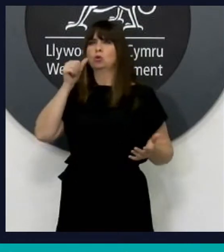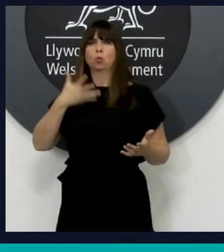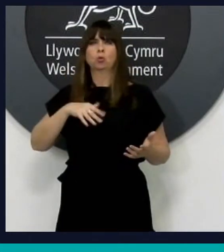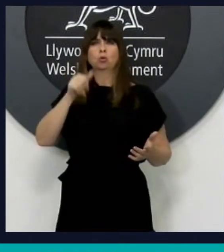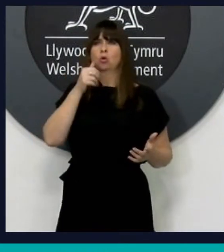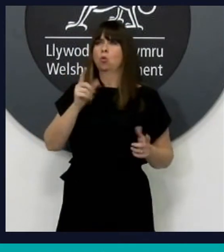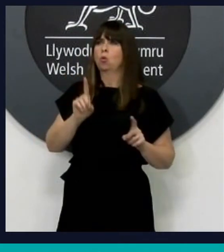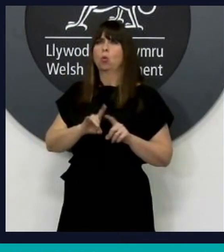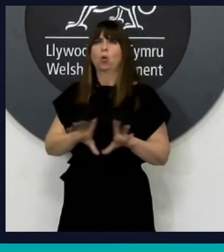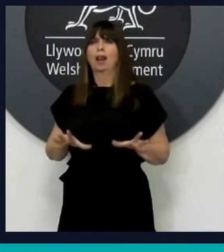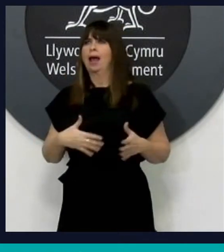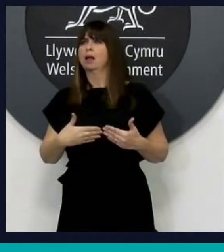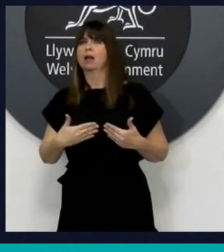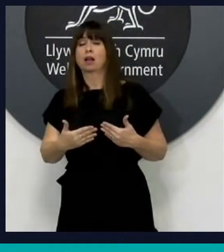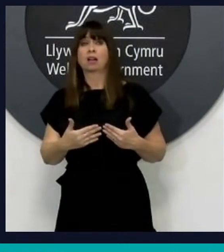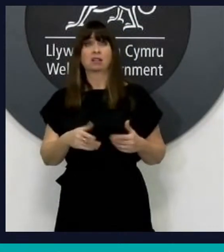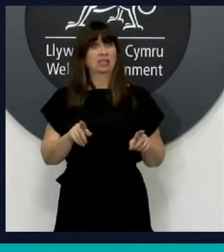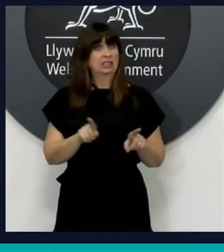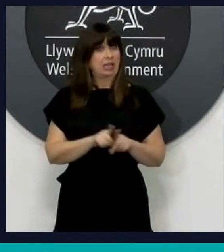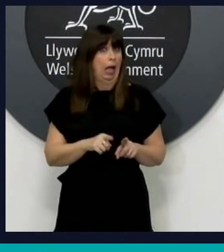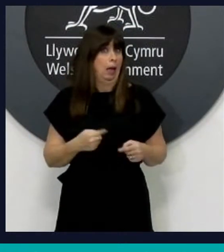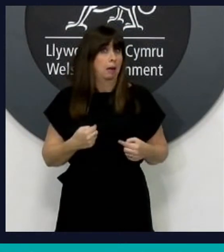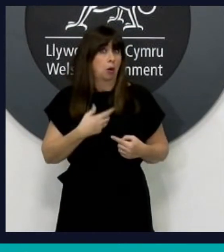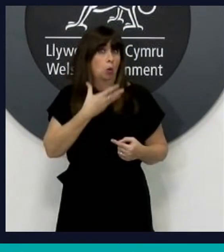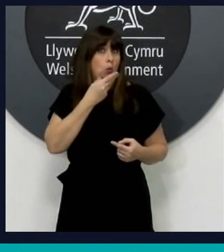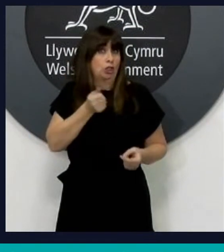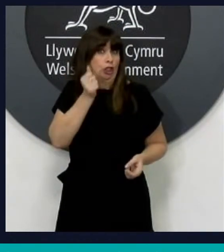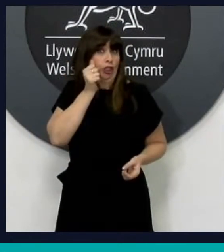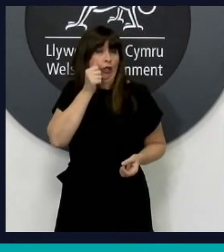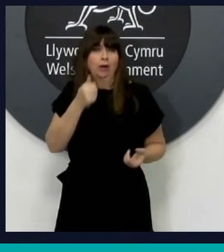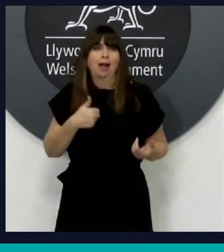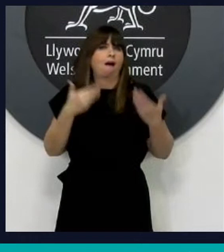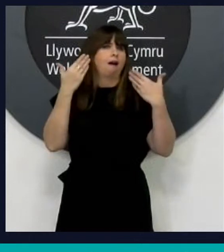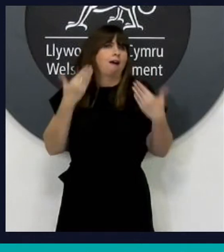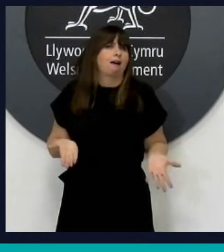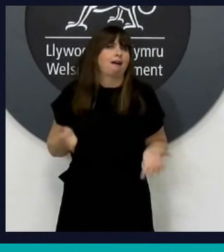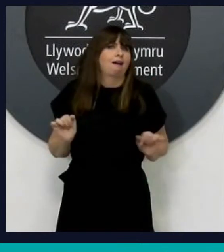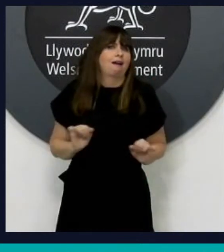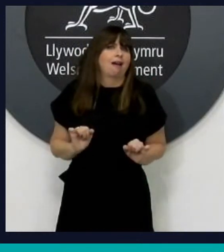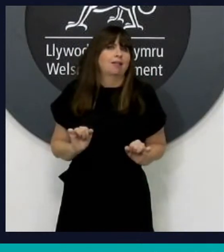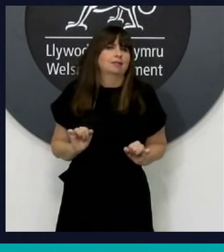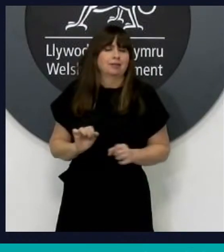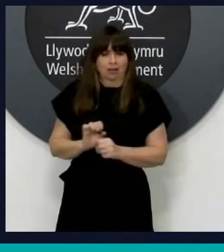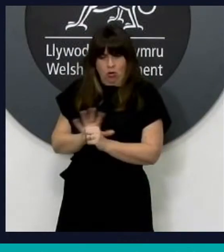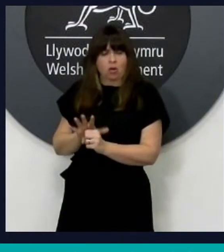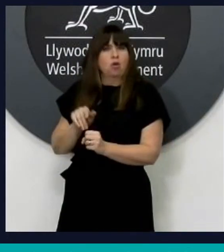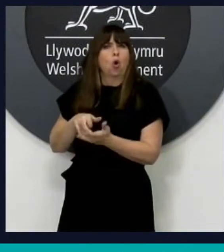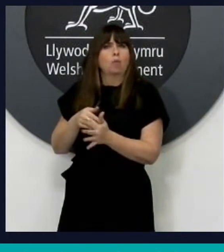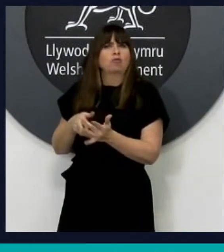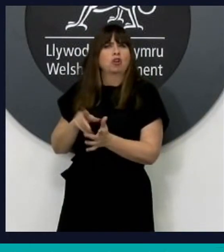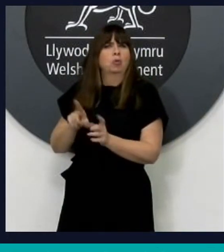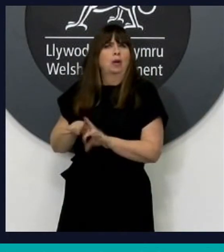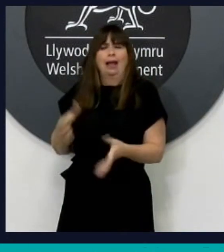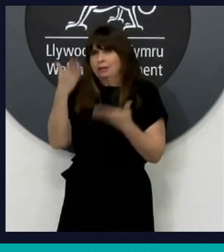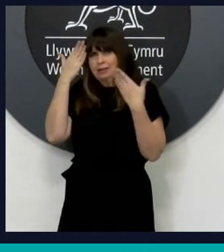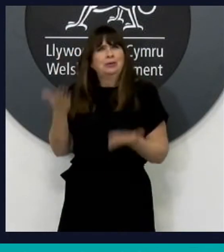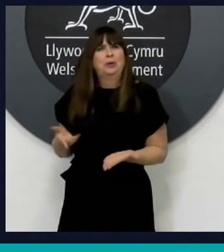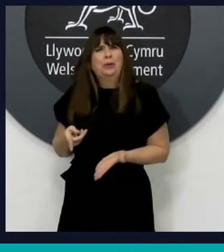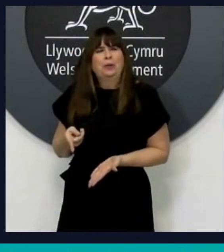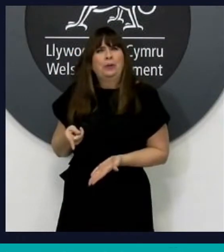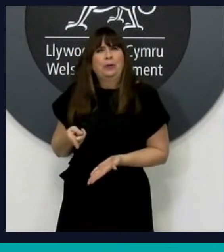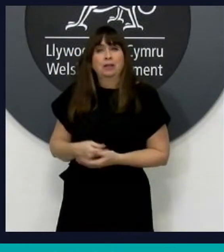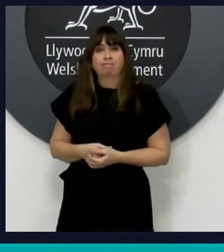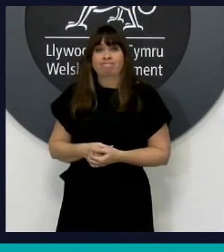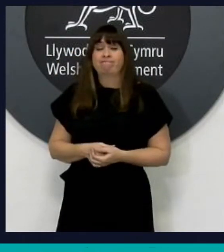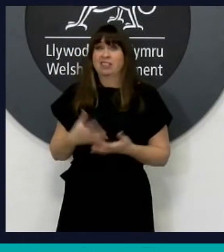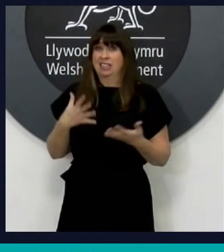the future looks like. We would love that clarity as well. The problem is we don't have that clarity at the moment. We have got to balance